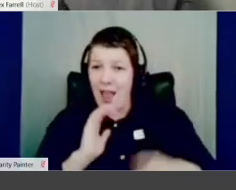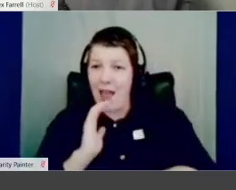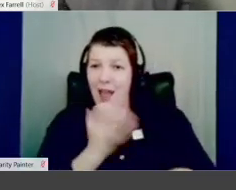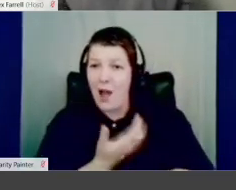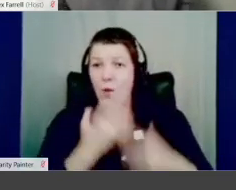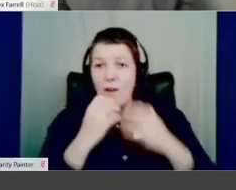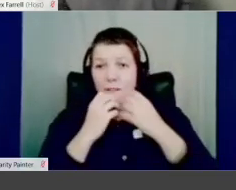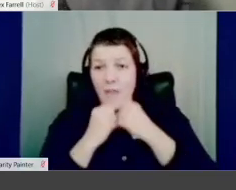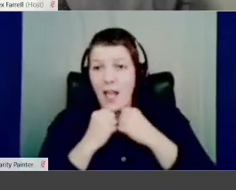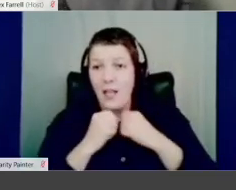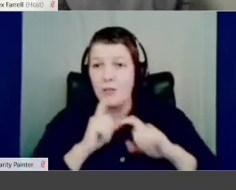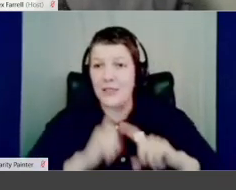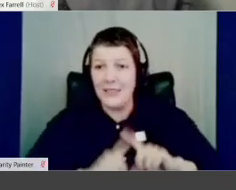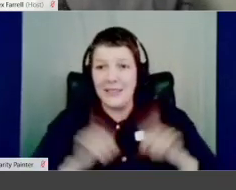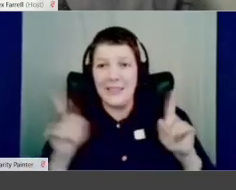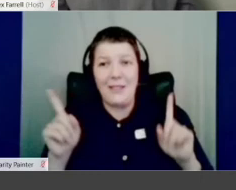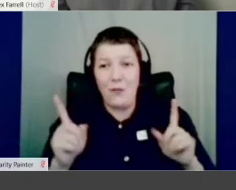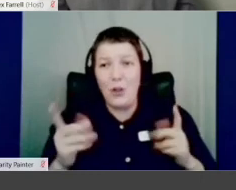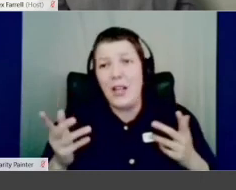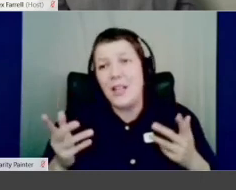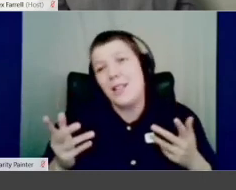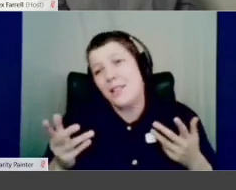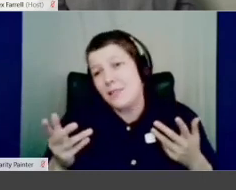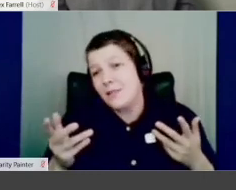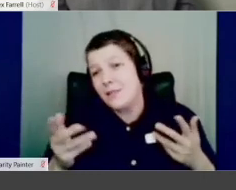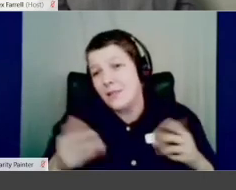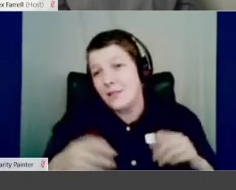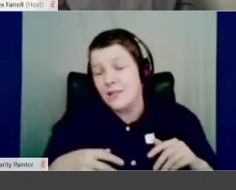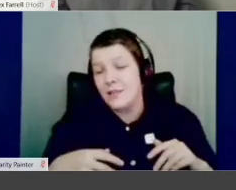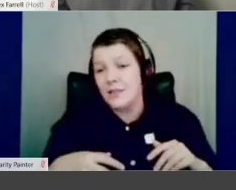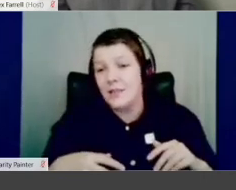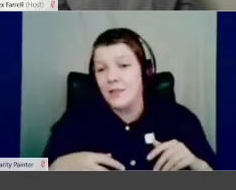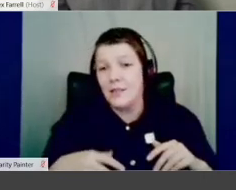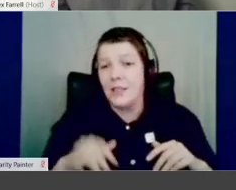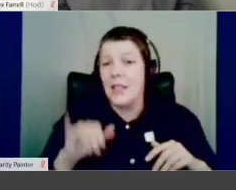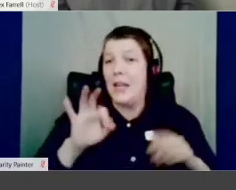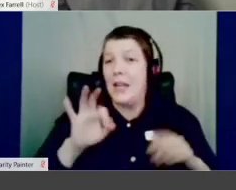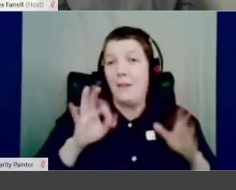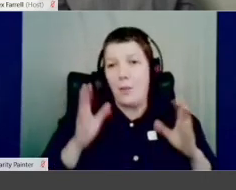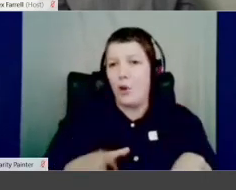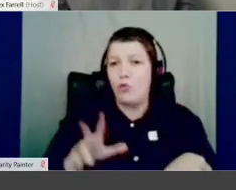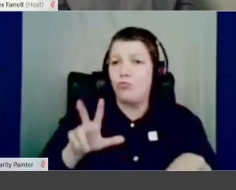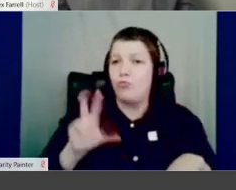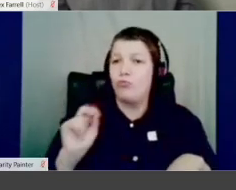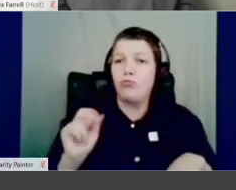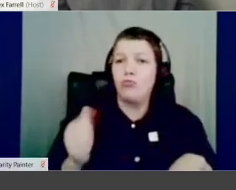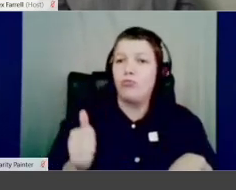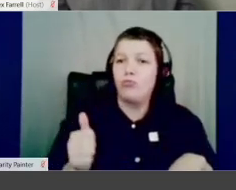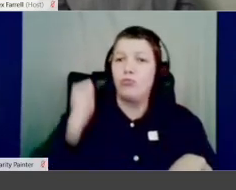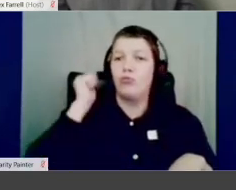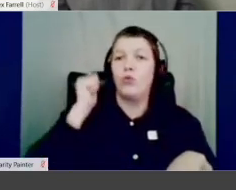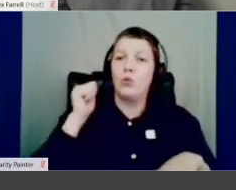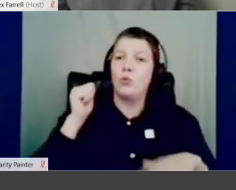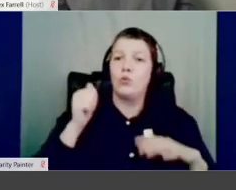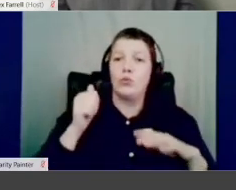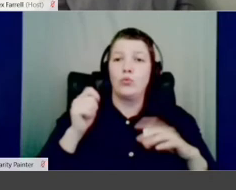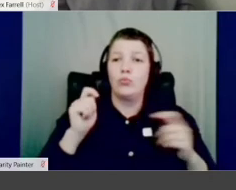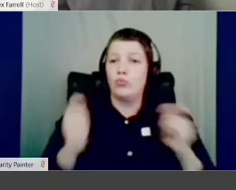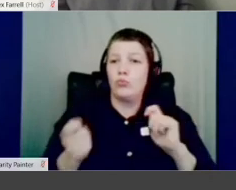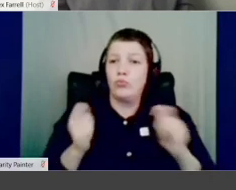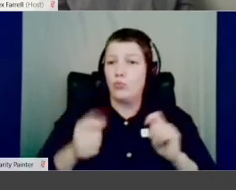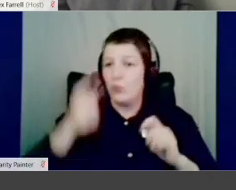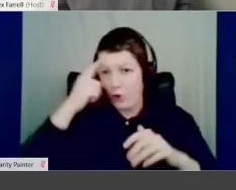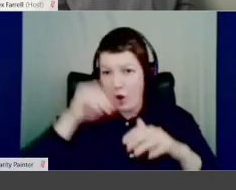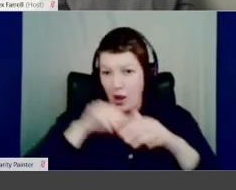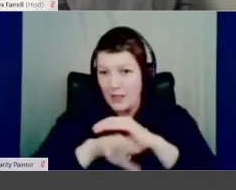forward. Now, that is if somebody's just like blatantly, no, I'm not going to do this. I don't believe in it, right? But most people,